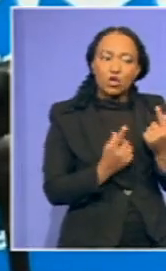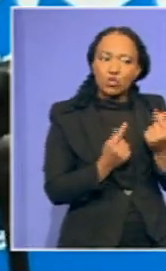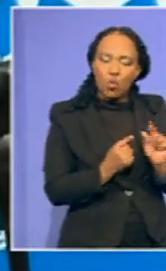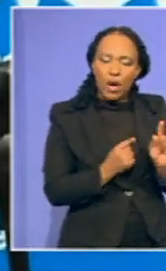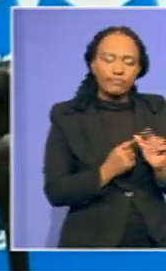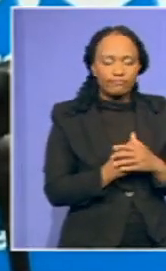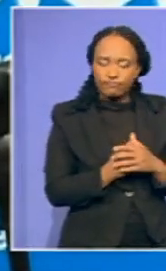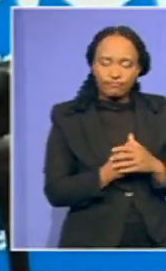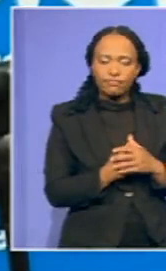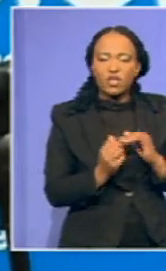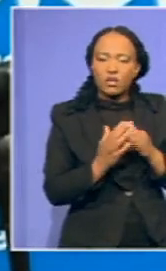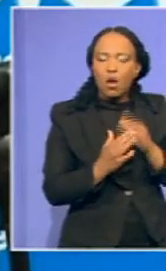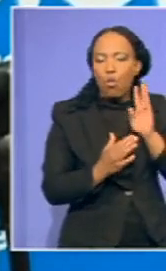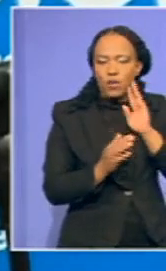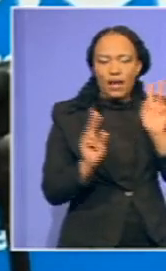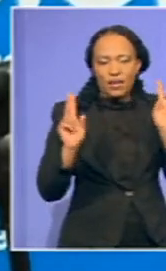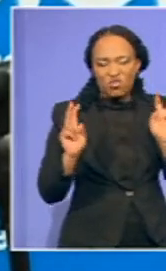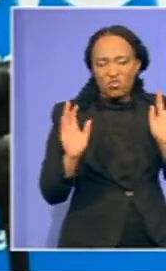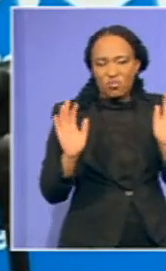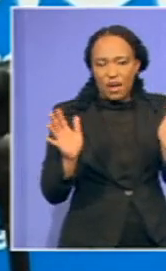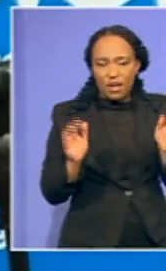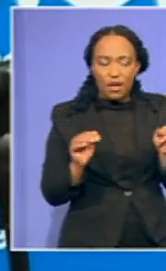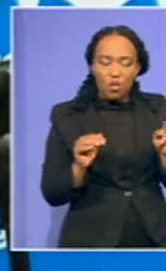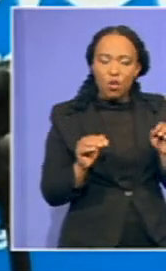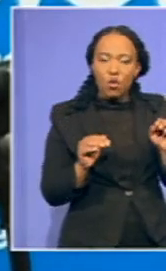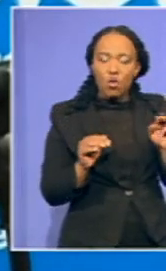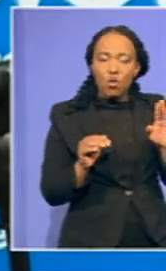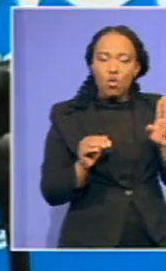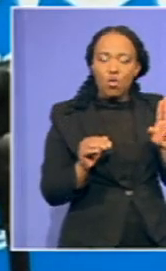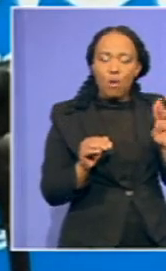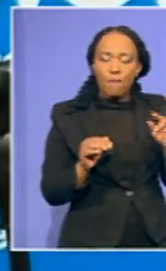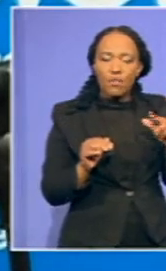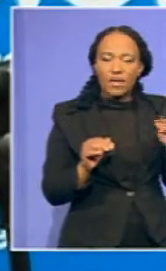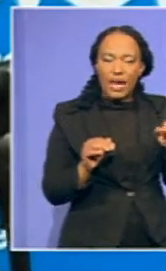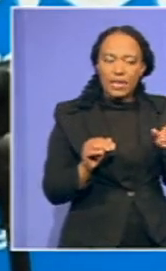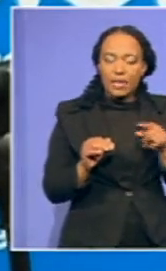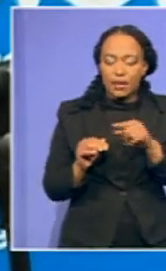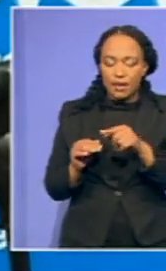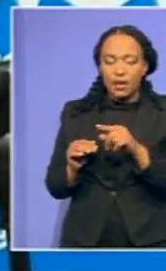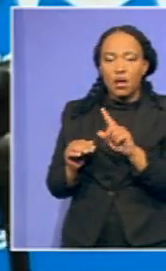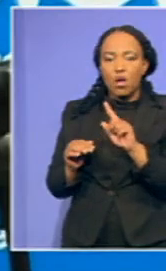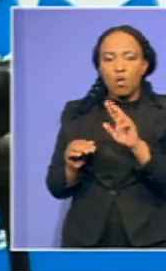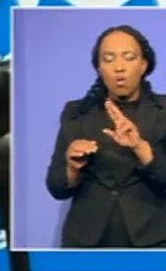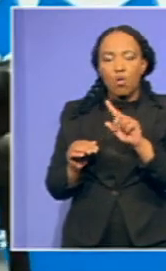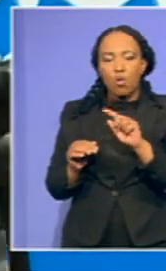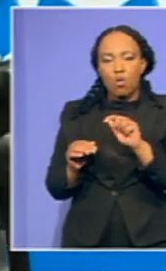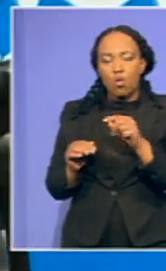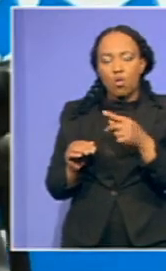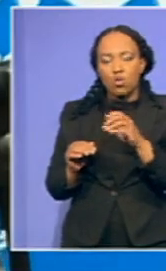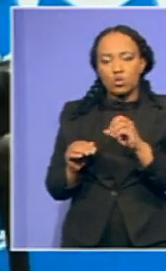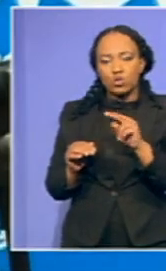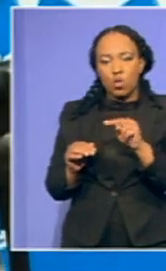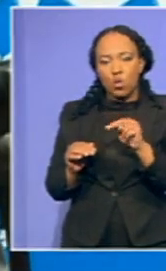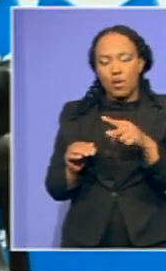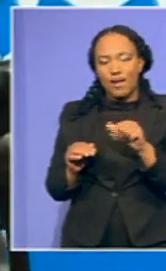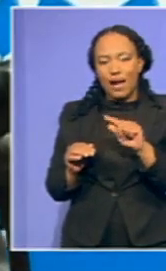So when eThekwini is affected in Tongat, we also affected as Umgeni. Even if we're not running the plant, we become affected. We have looked